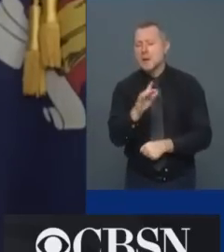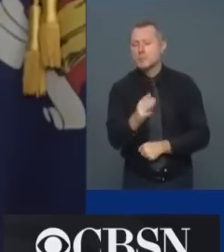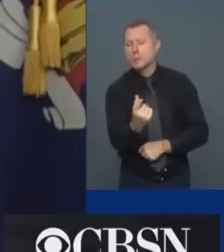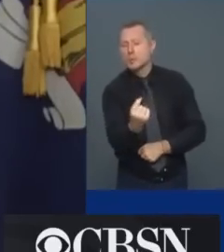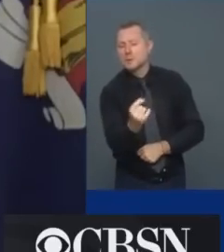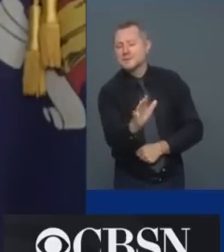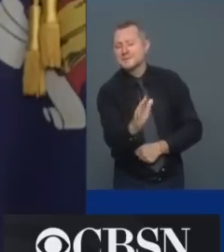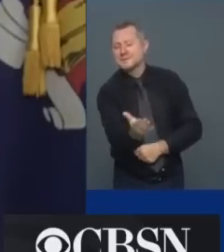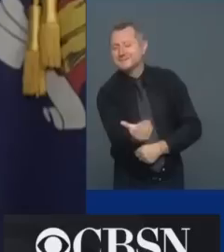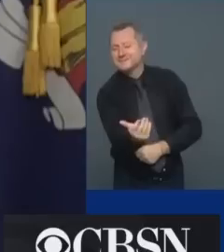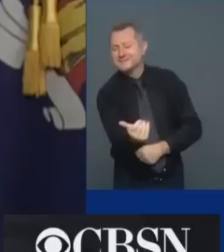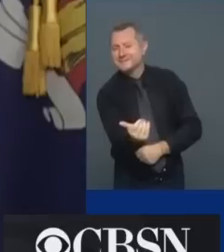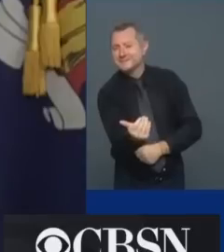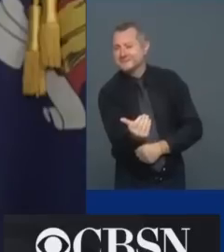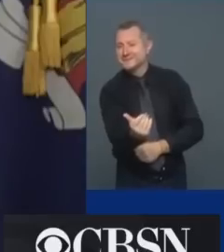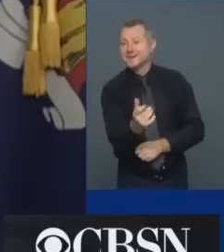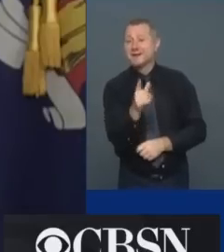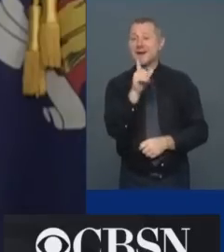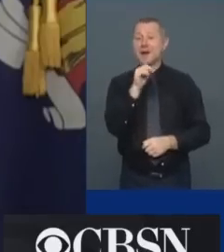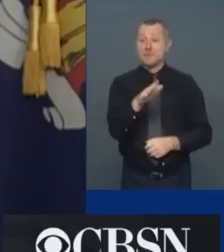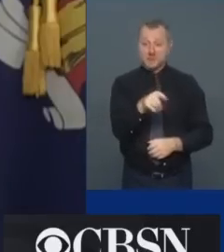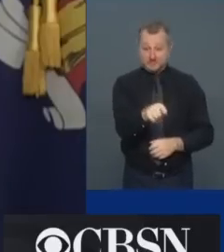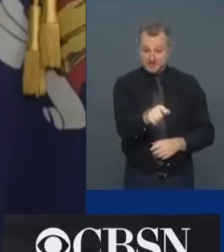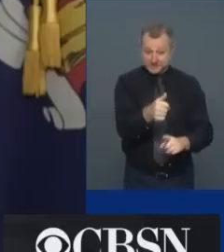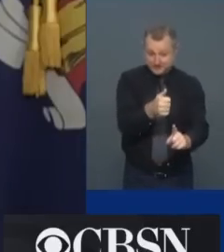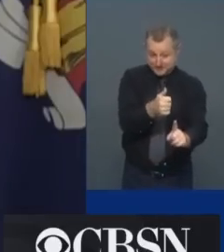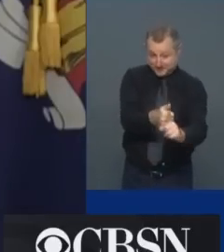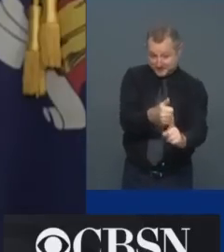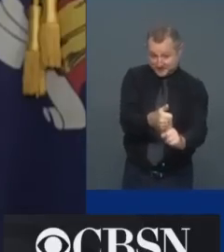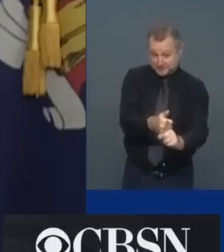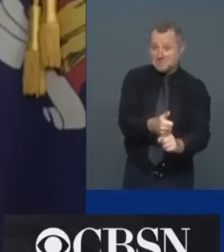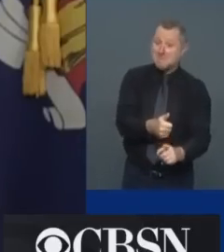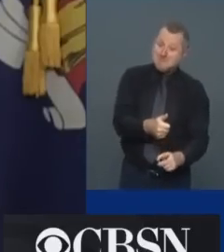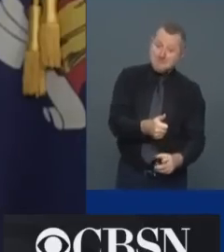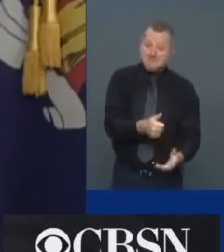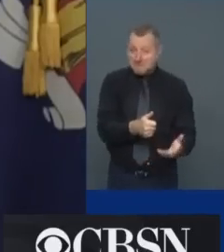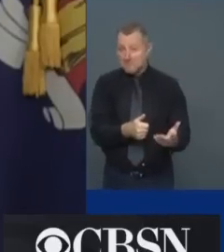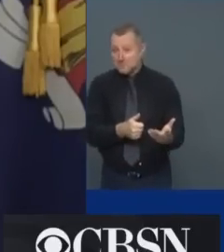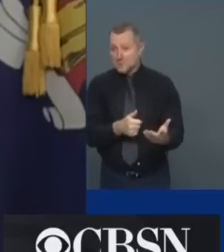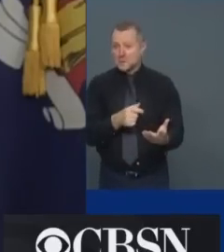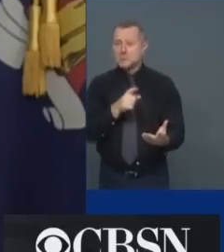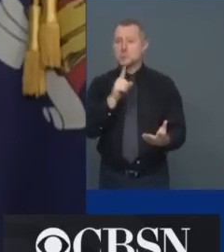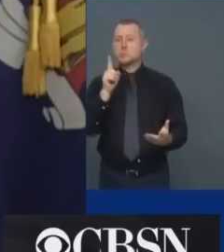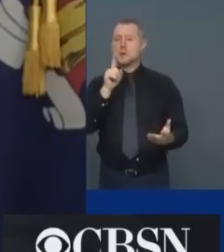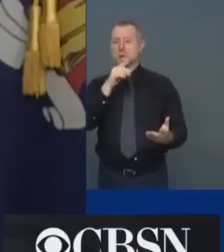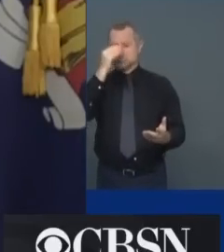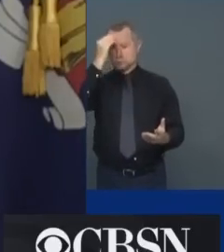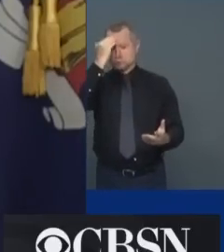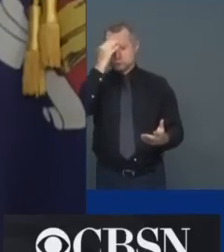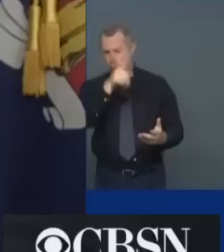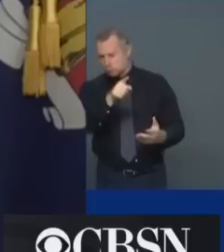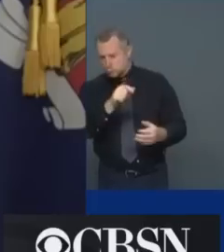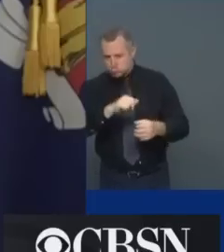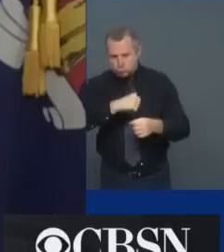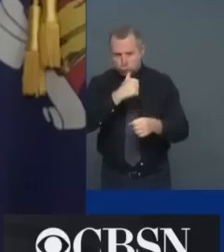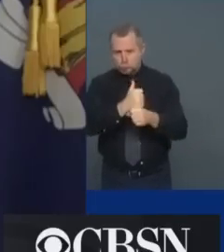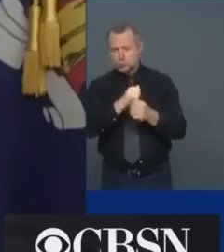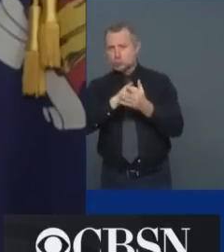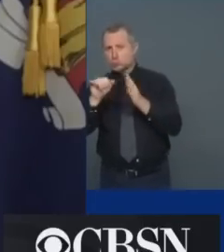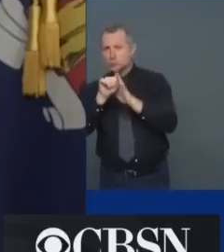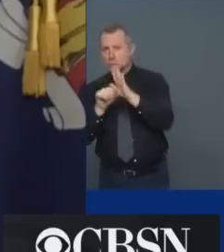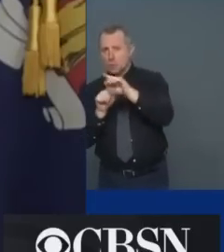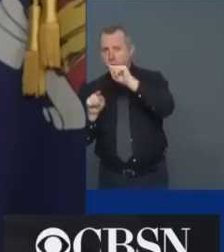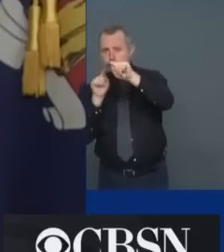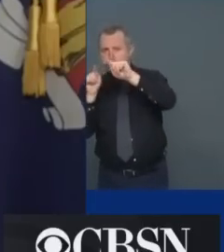labs, by definition, these are labs located across the state that are doing all the